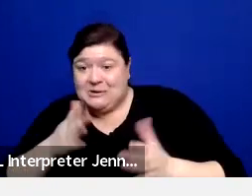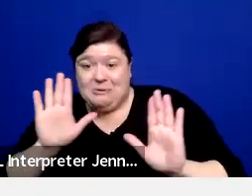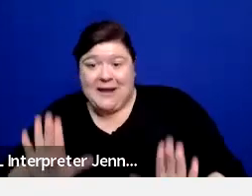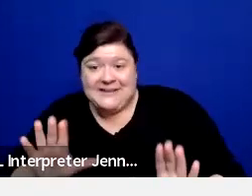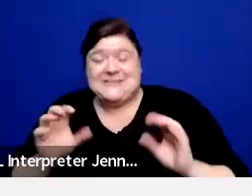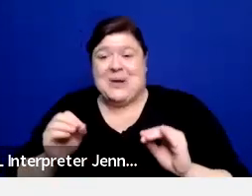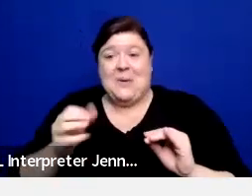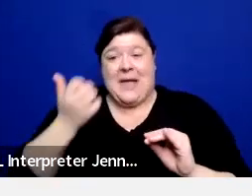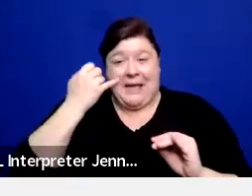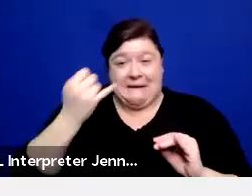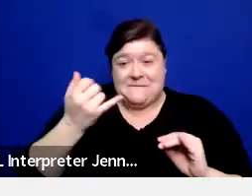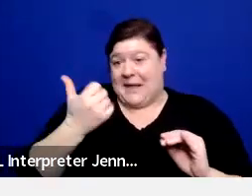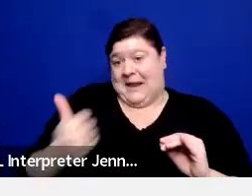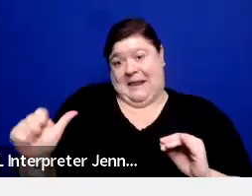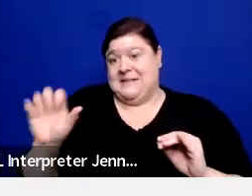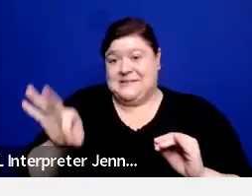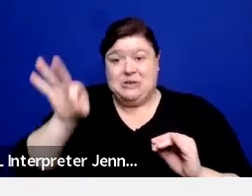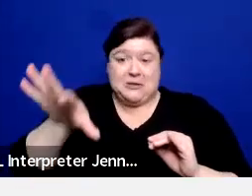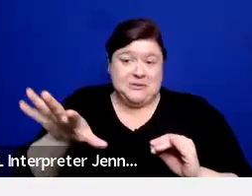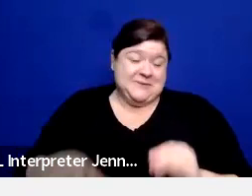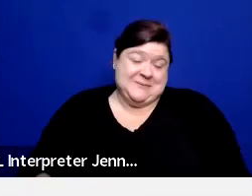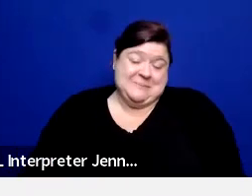any suggestions that I have.